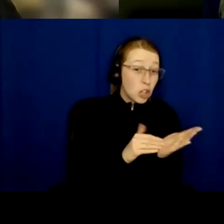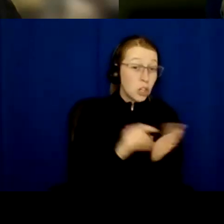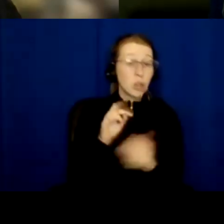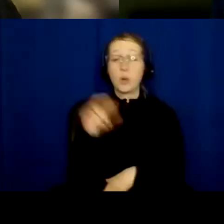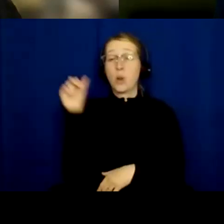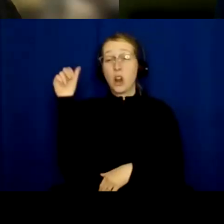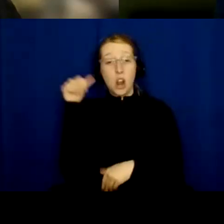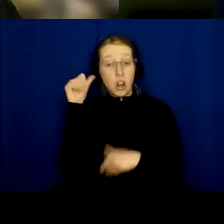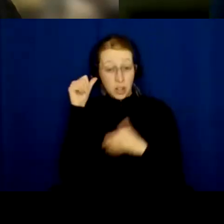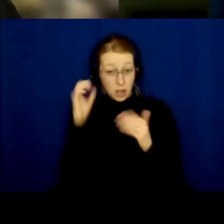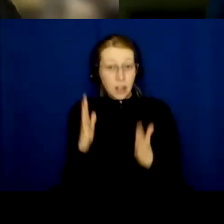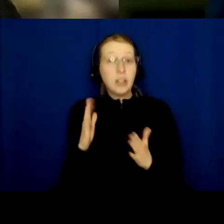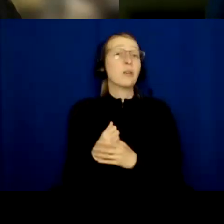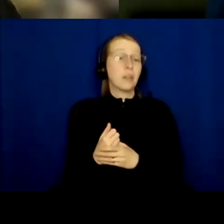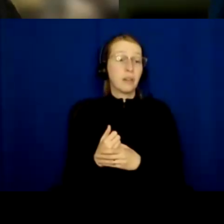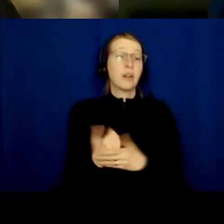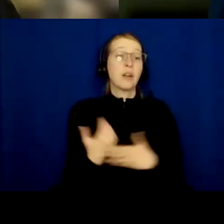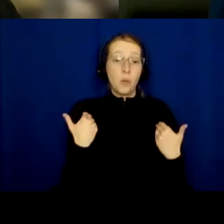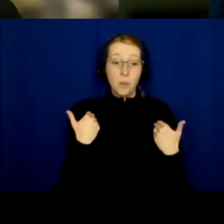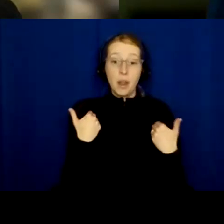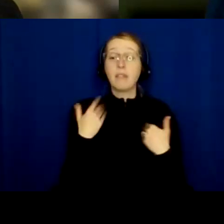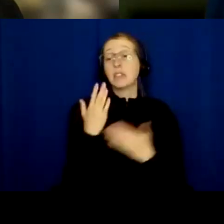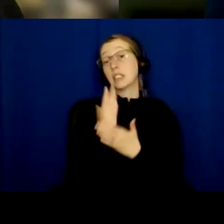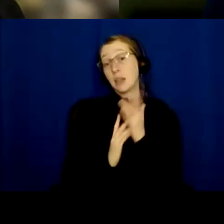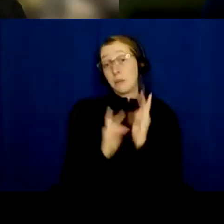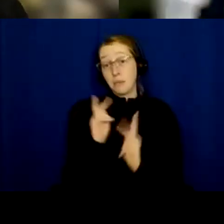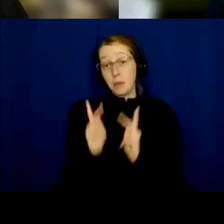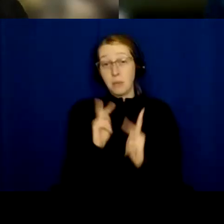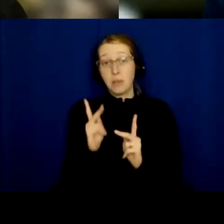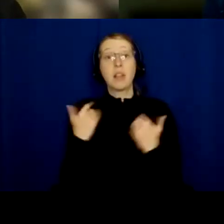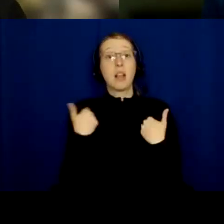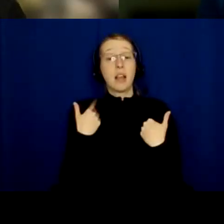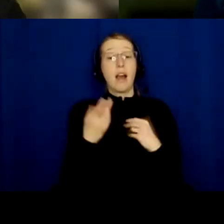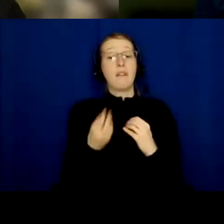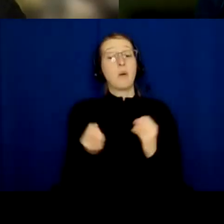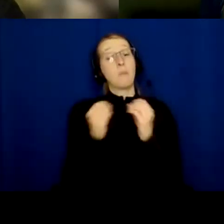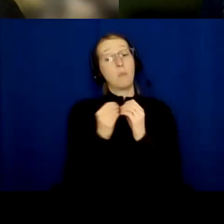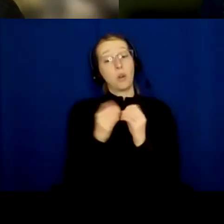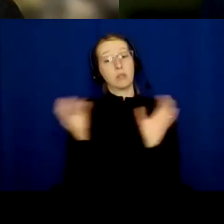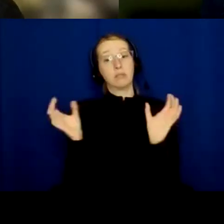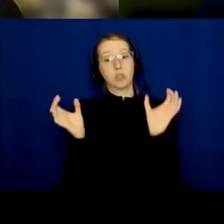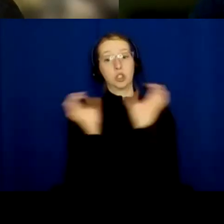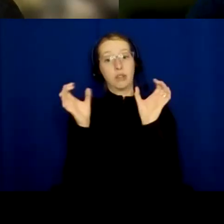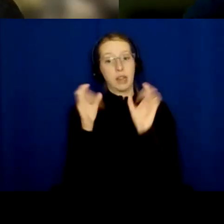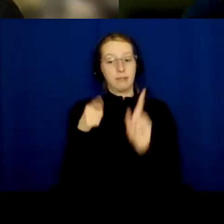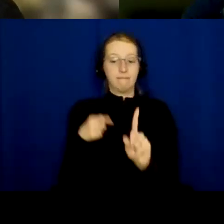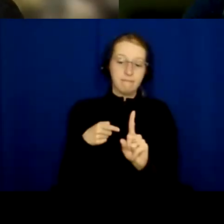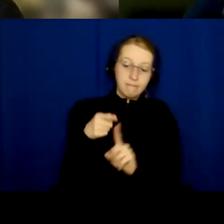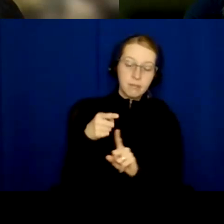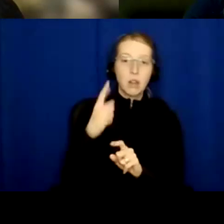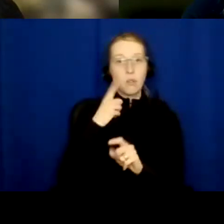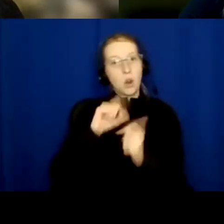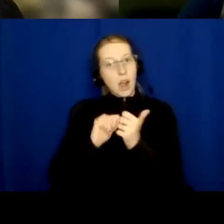do get extra certification to take care of and help clean out earwax. So you could see